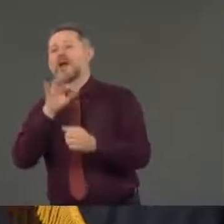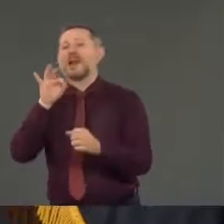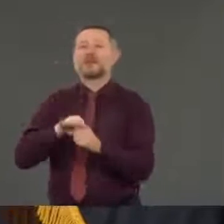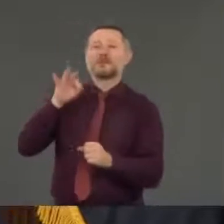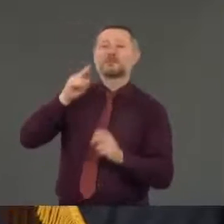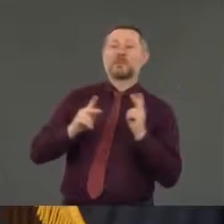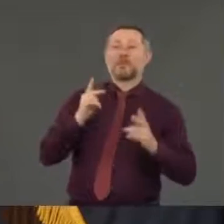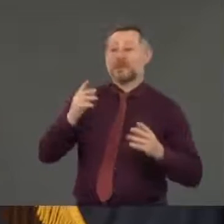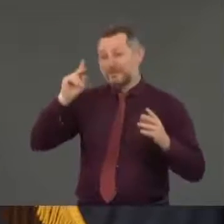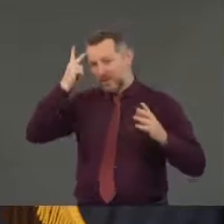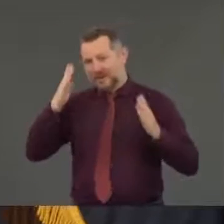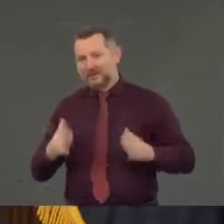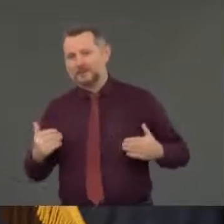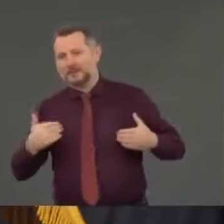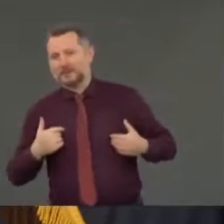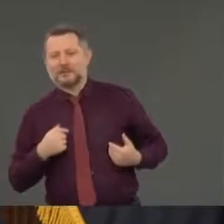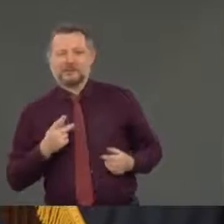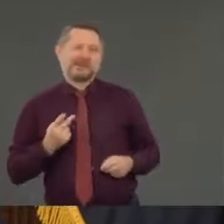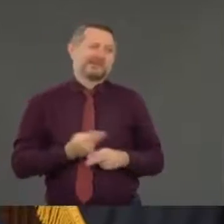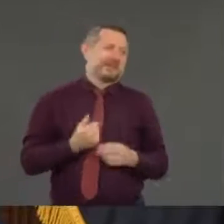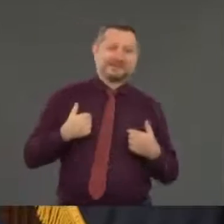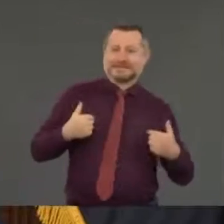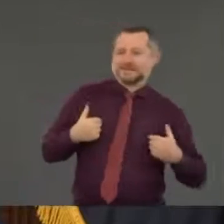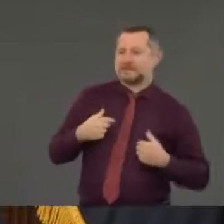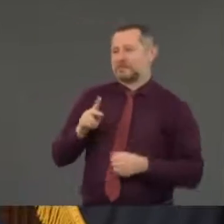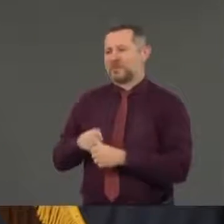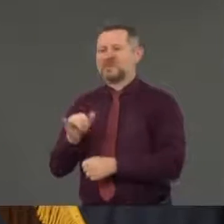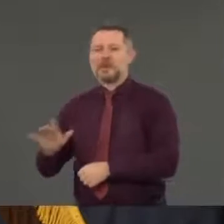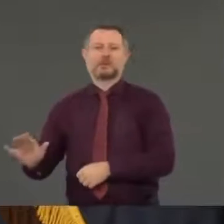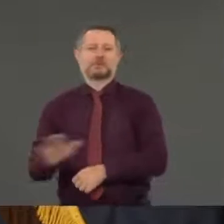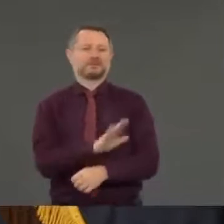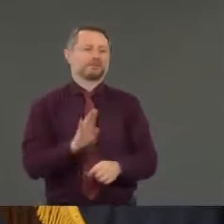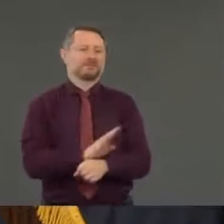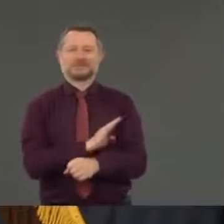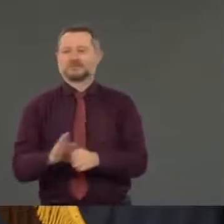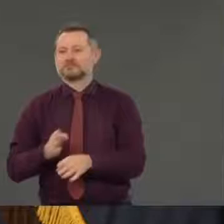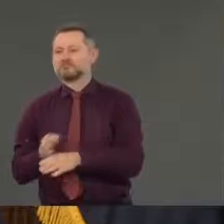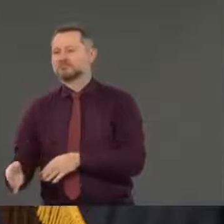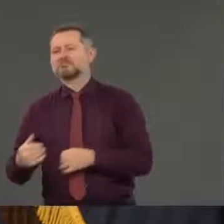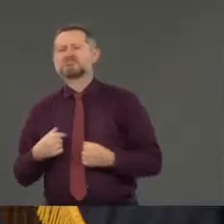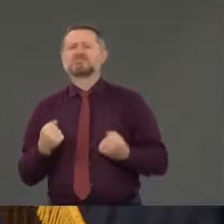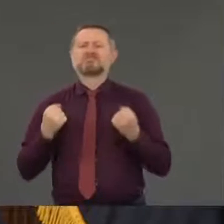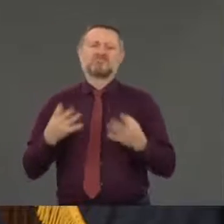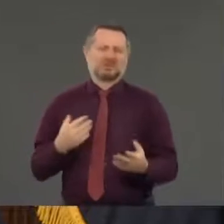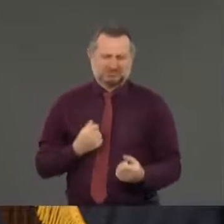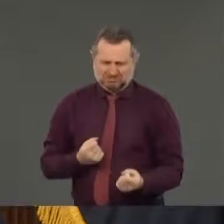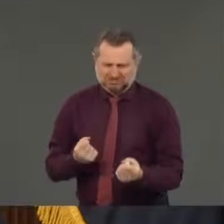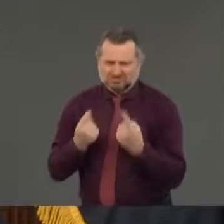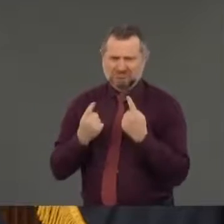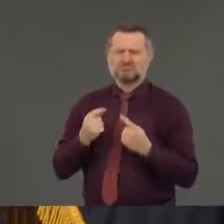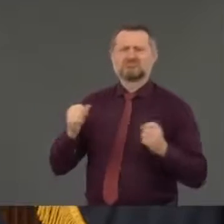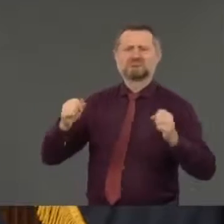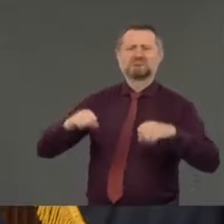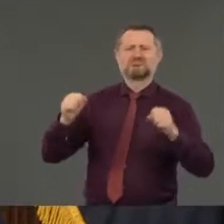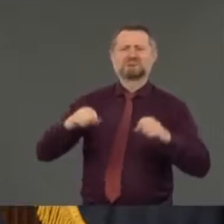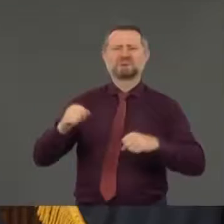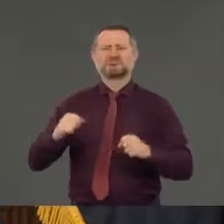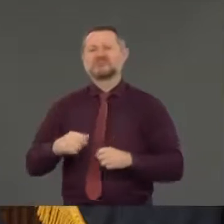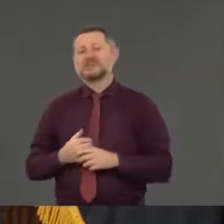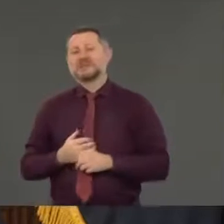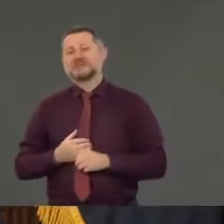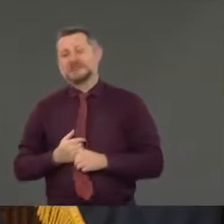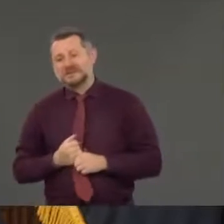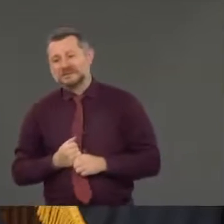right? That's the business they are in, and I get that. But we have